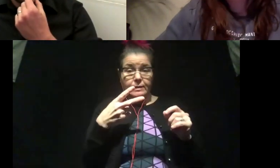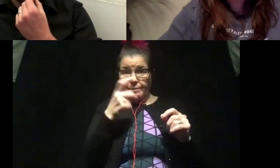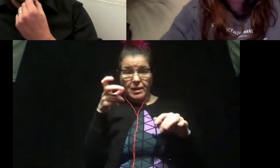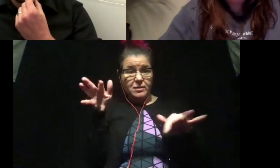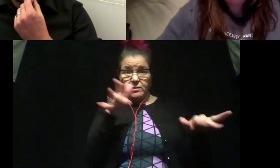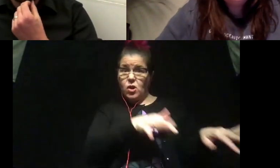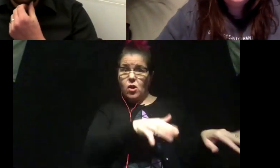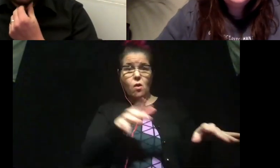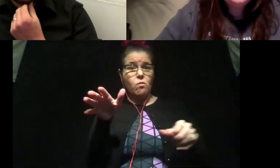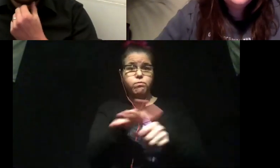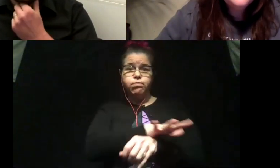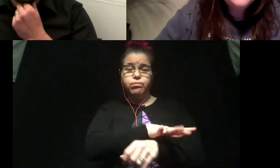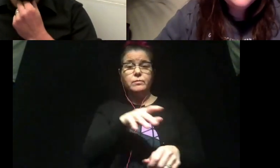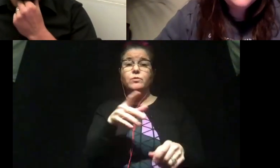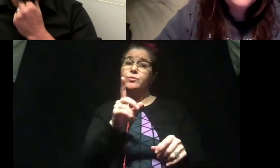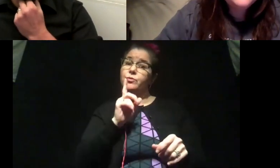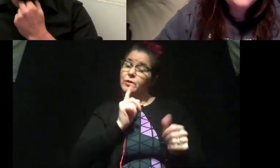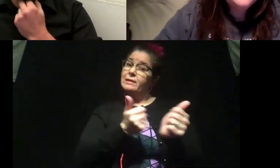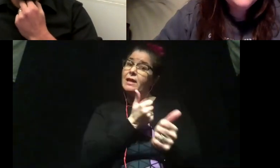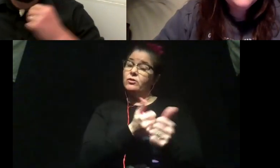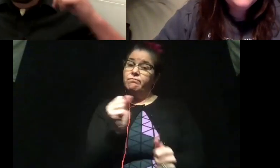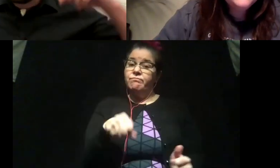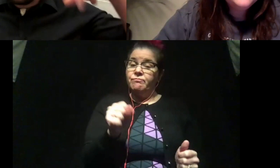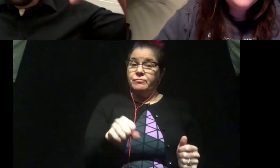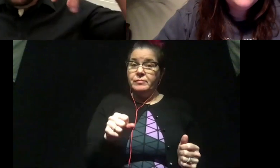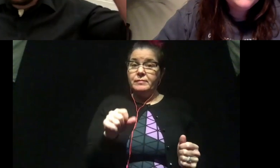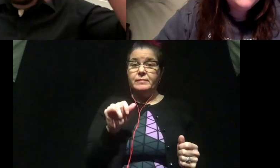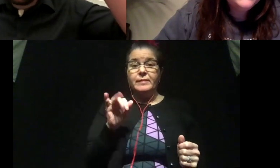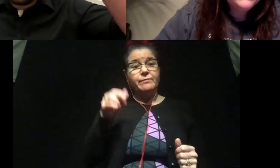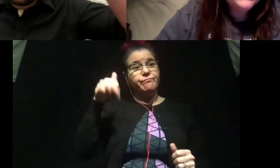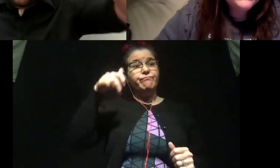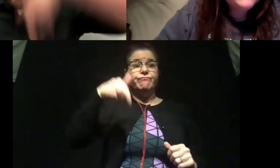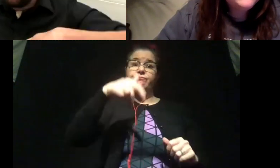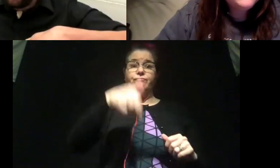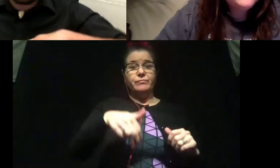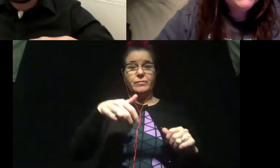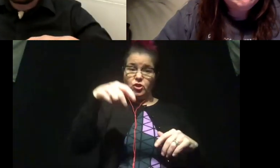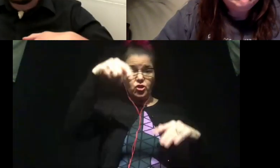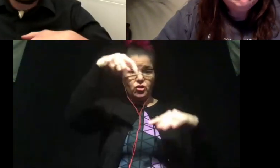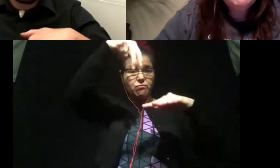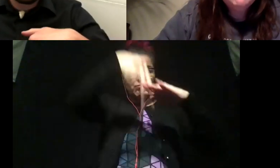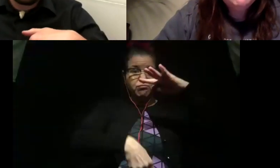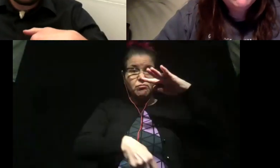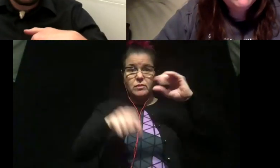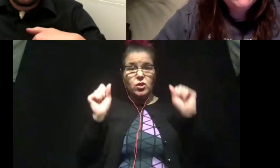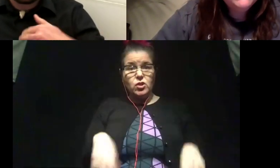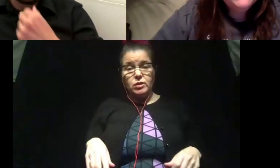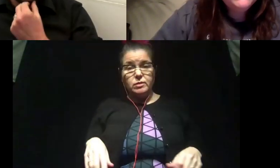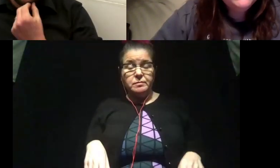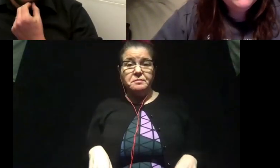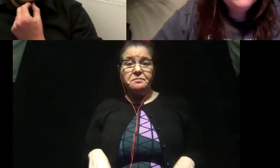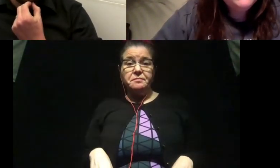these cracks are. And then it's a big danger of, if you're walking over one of these cracks, you could fall through the snow and fall into one of these